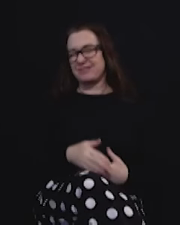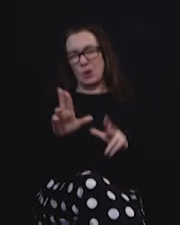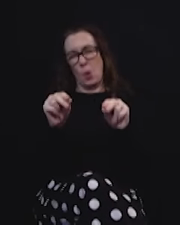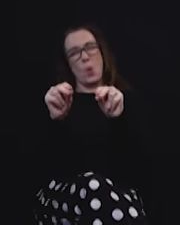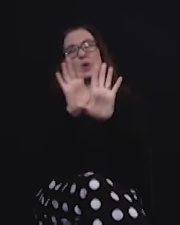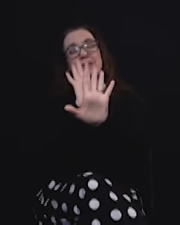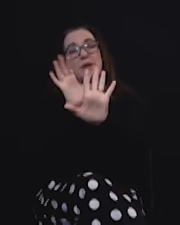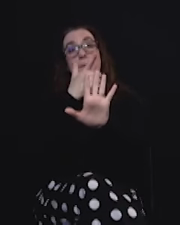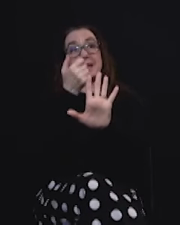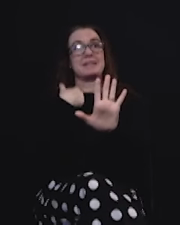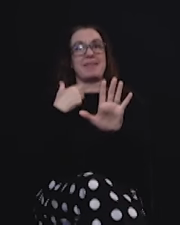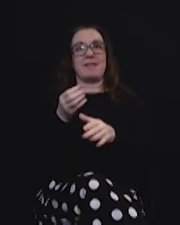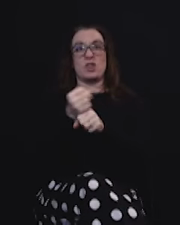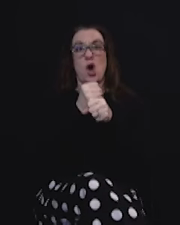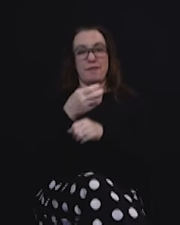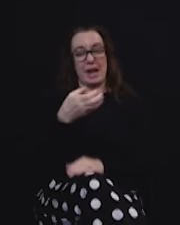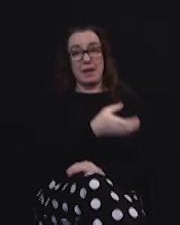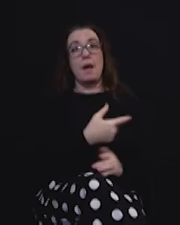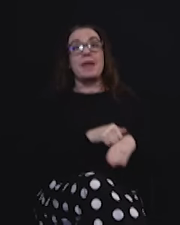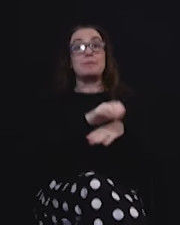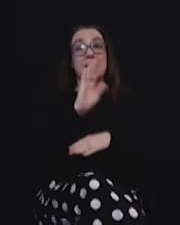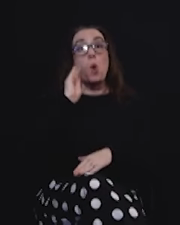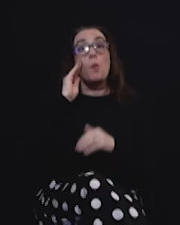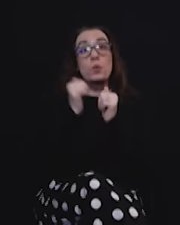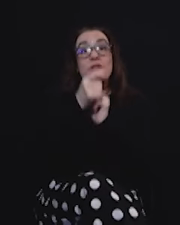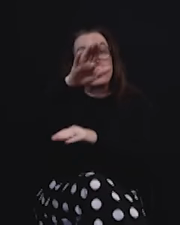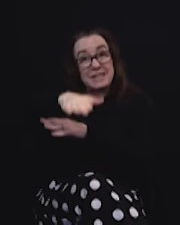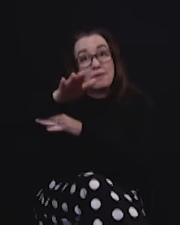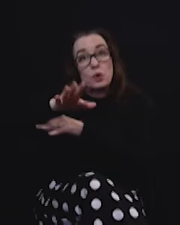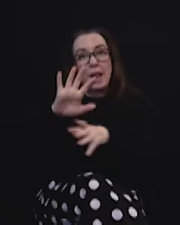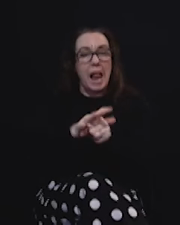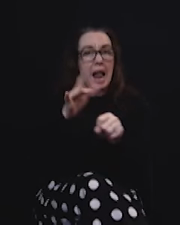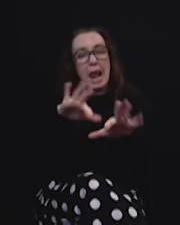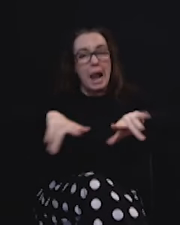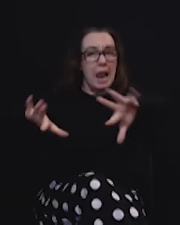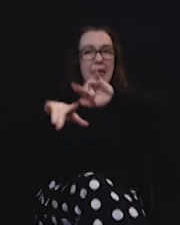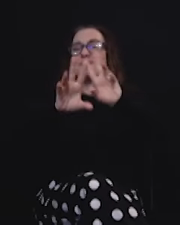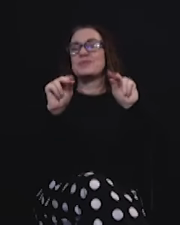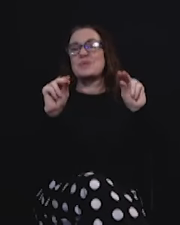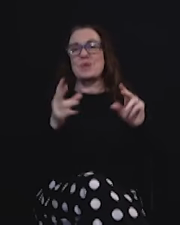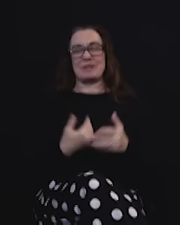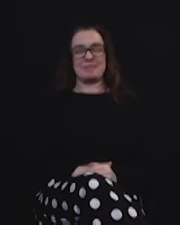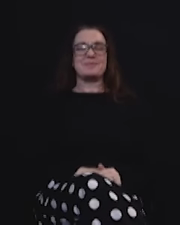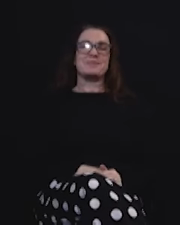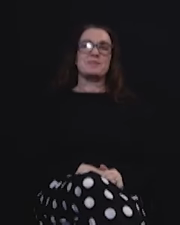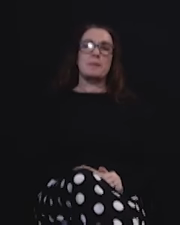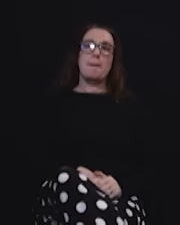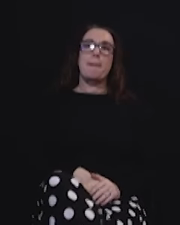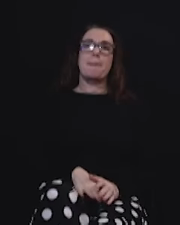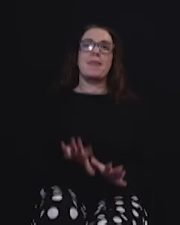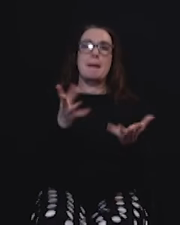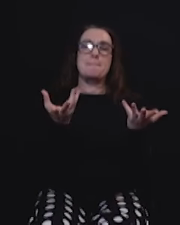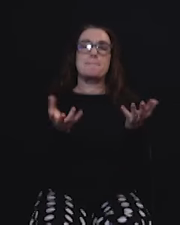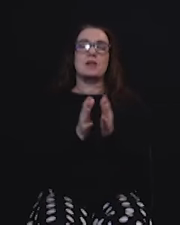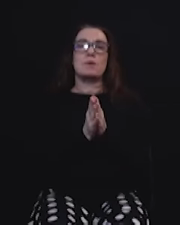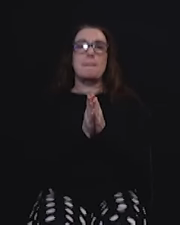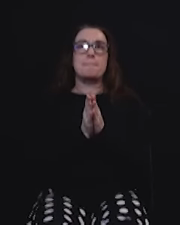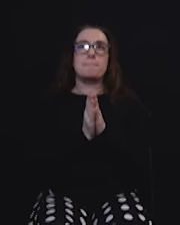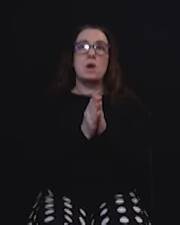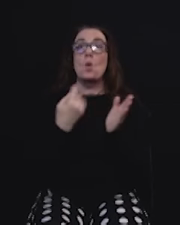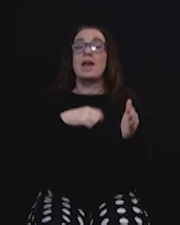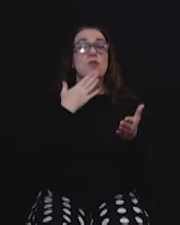don't do that, because if you give him any coffee, I'm sending him home with you for this afternoon so the rest of us can take a nap. But no,